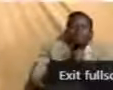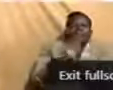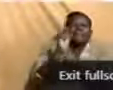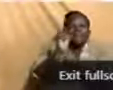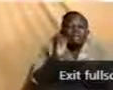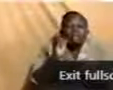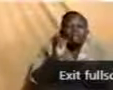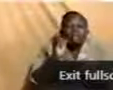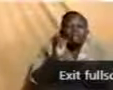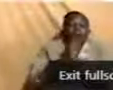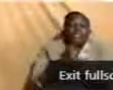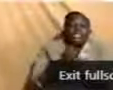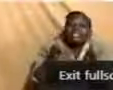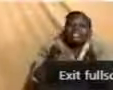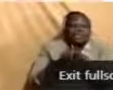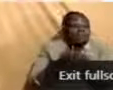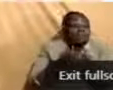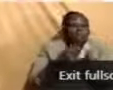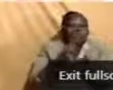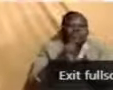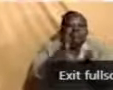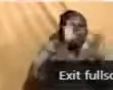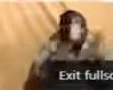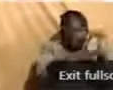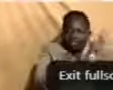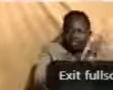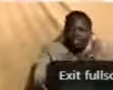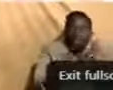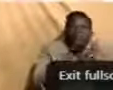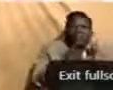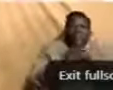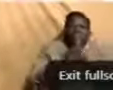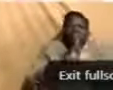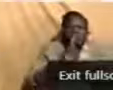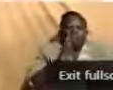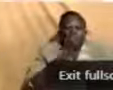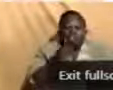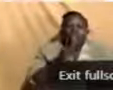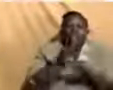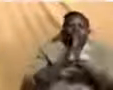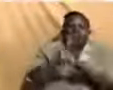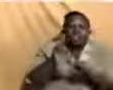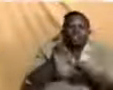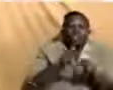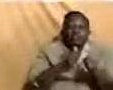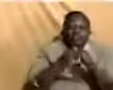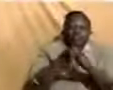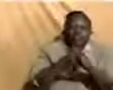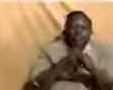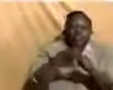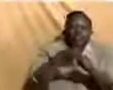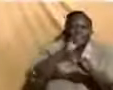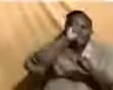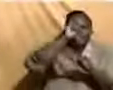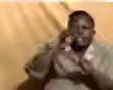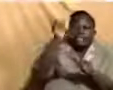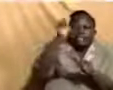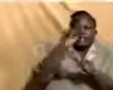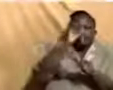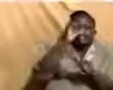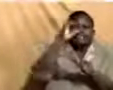acted unconstitutionally, violating Article 166, because once he has received a recommendation from the Judicial Service Commission, he's supposed